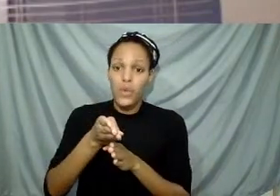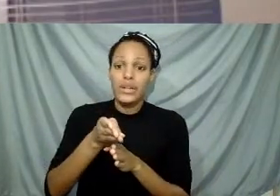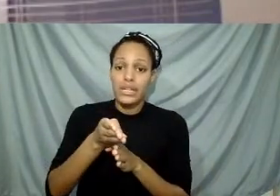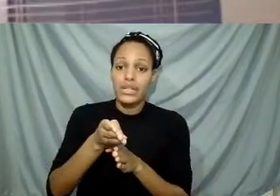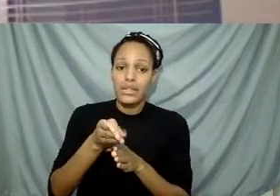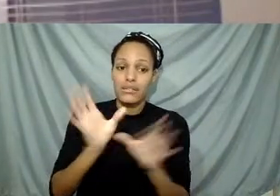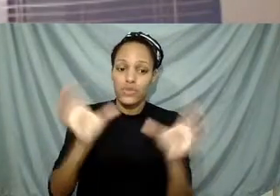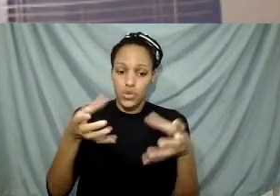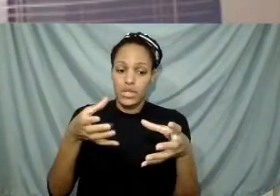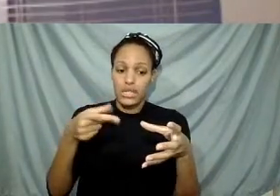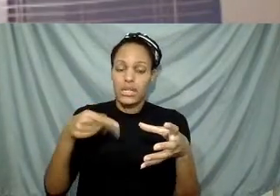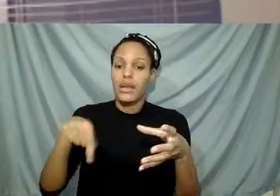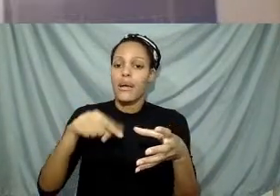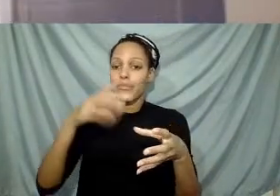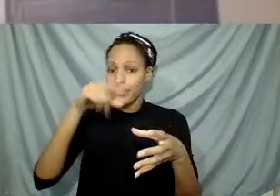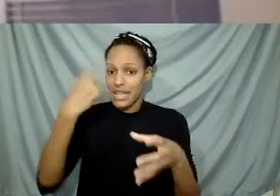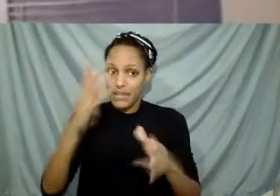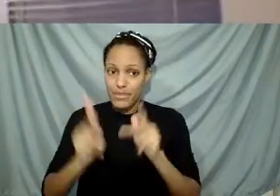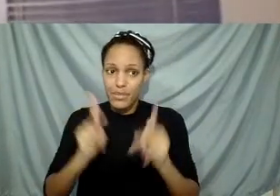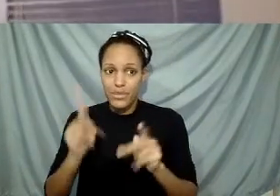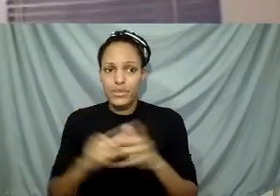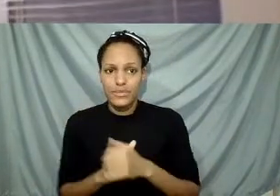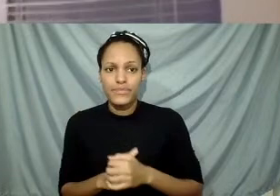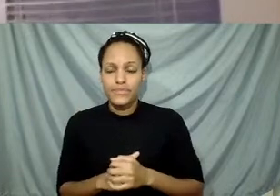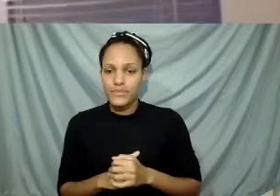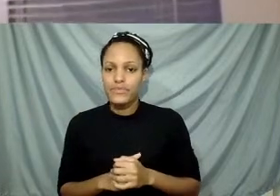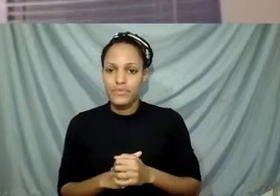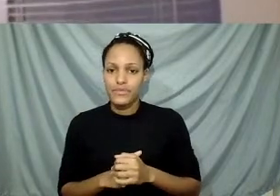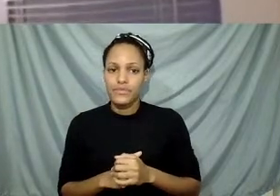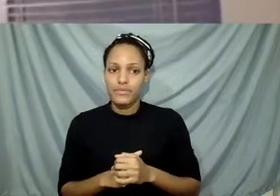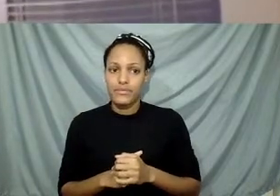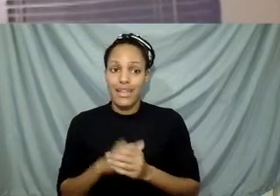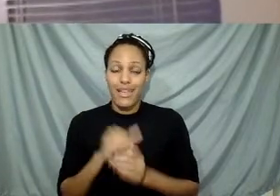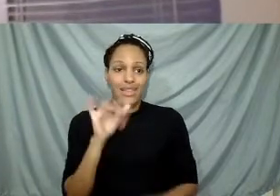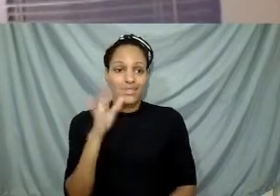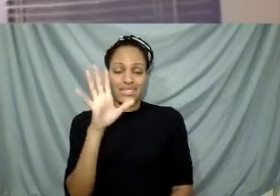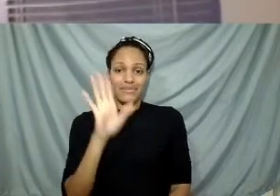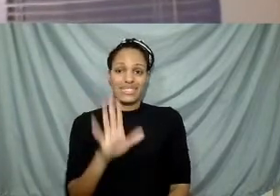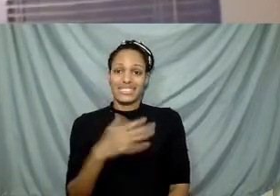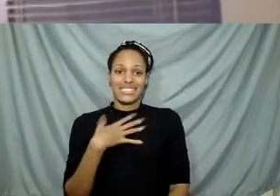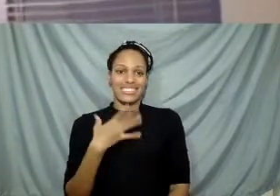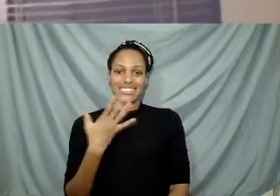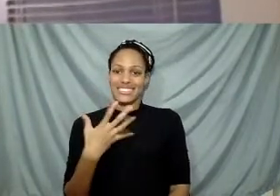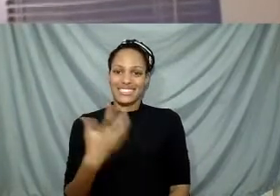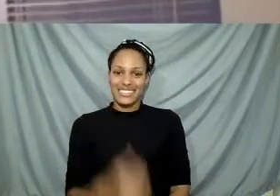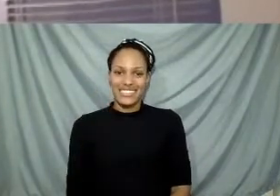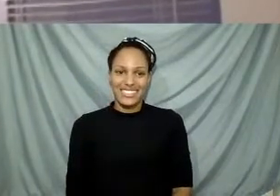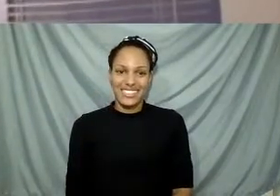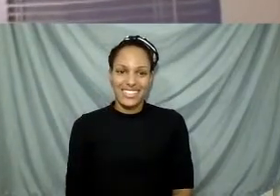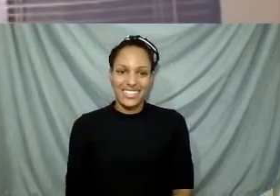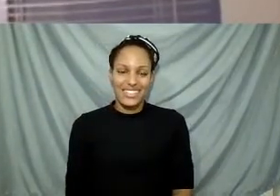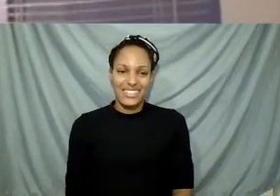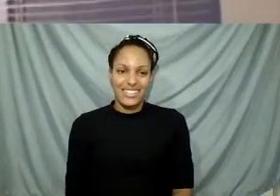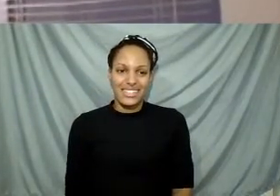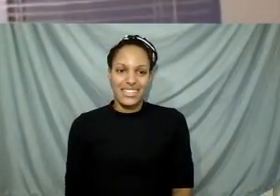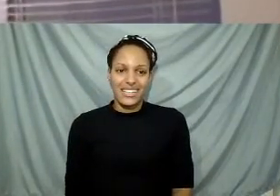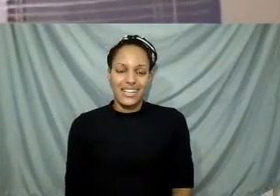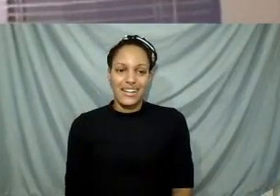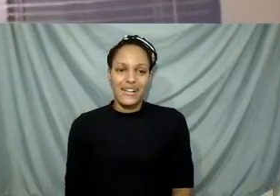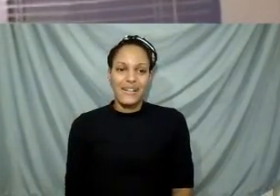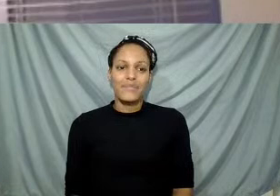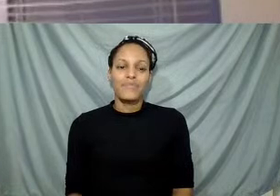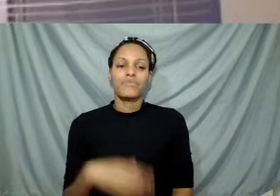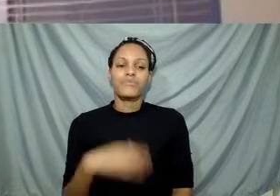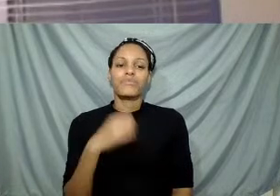engagement. And that was incredible. We ended up touring